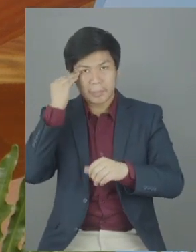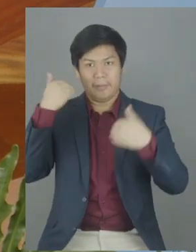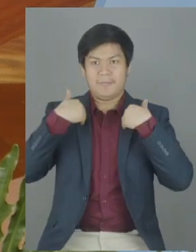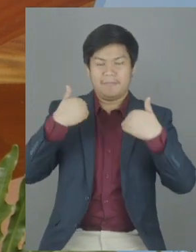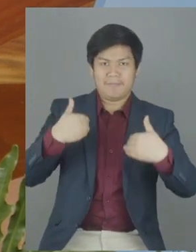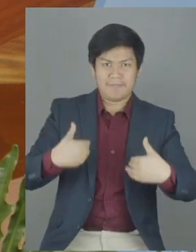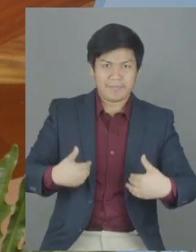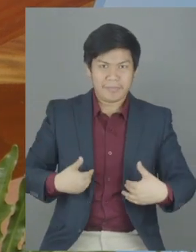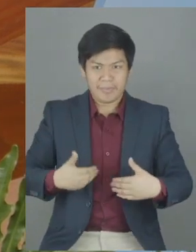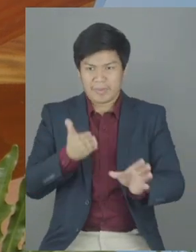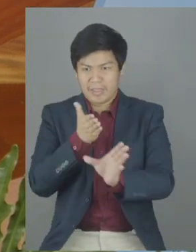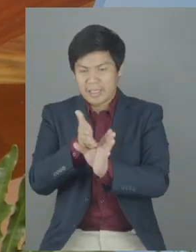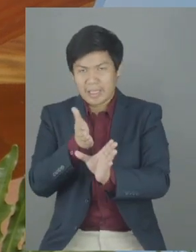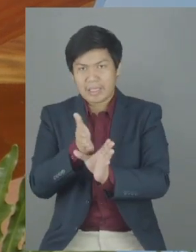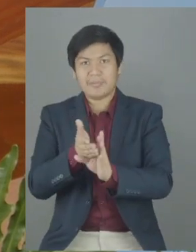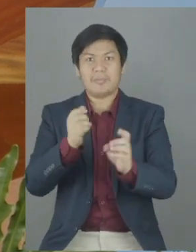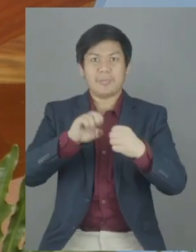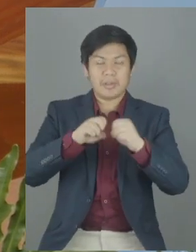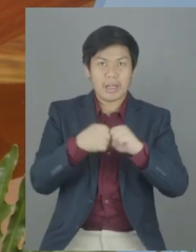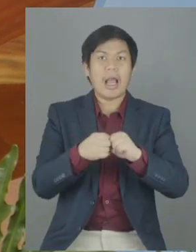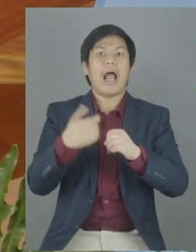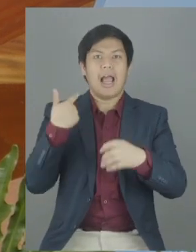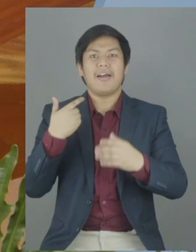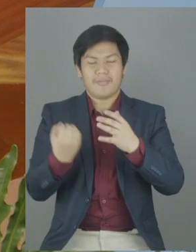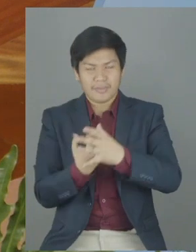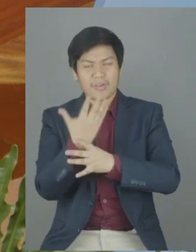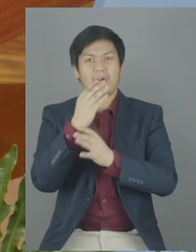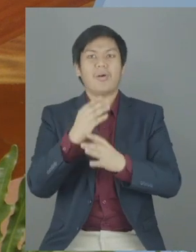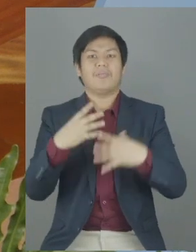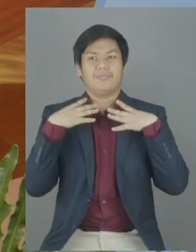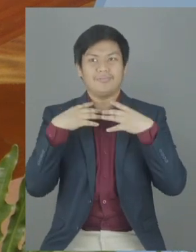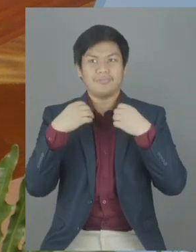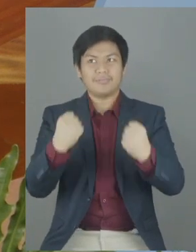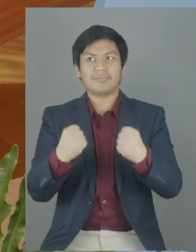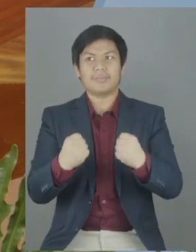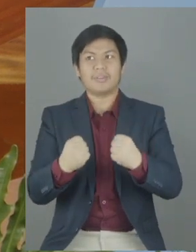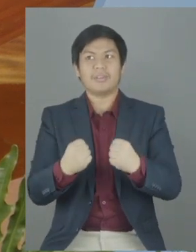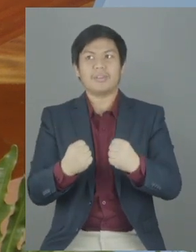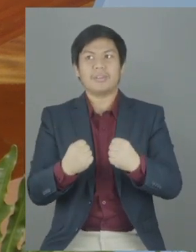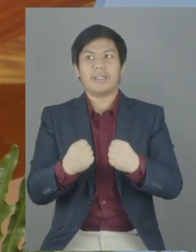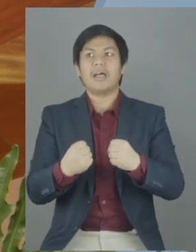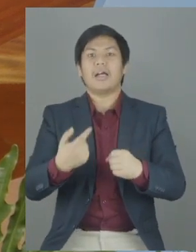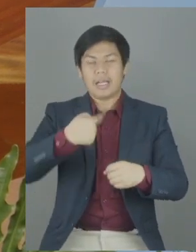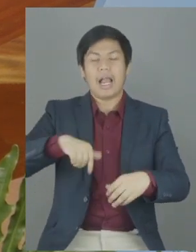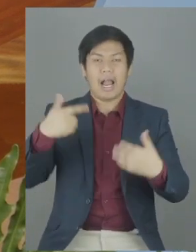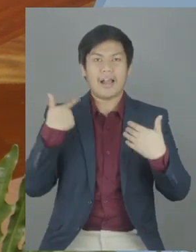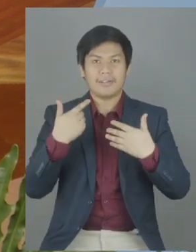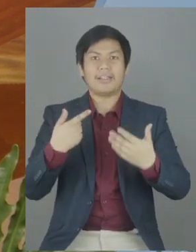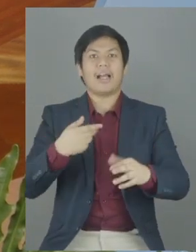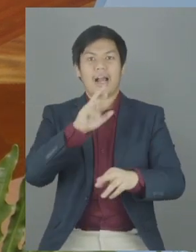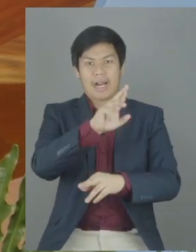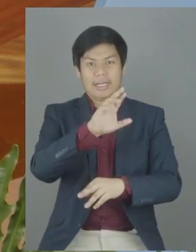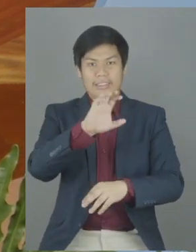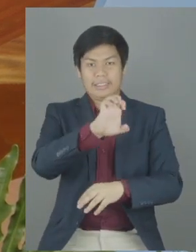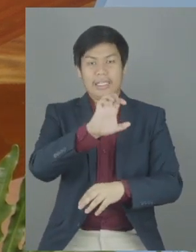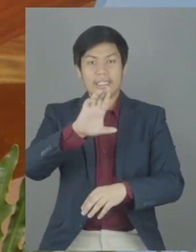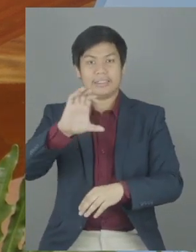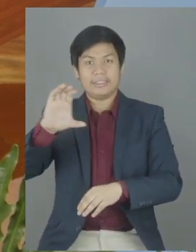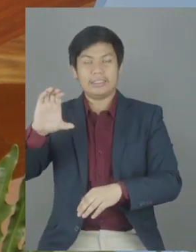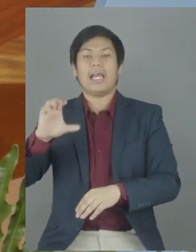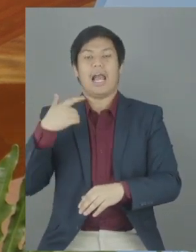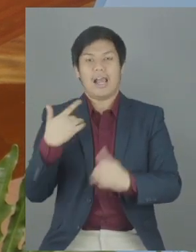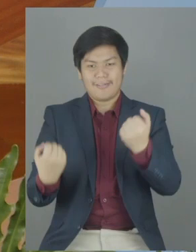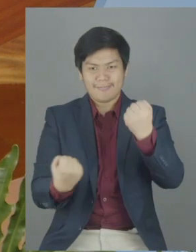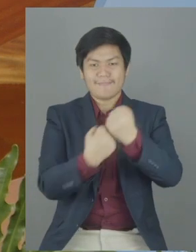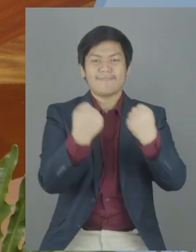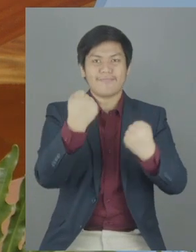They should have a place to call home, grow, heal, be connected to a professional, which we have in ERCC. Just approach us,